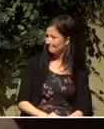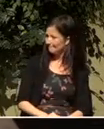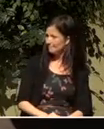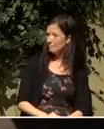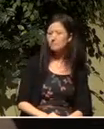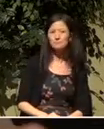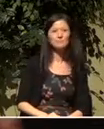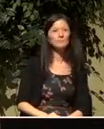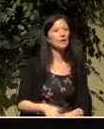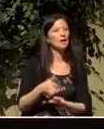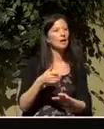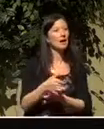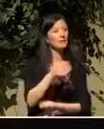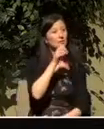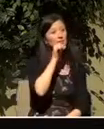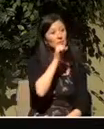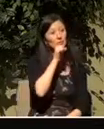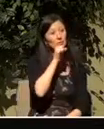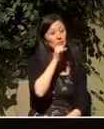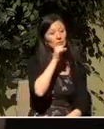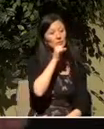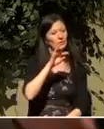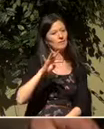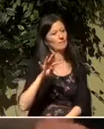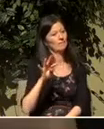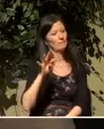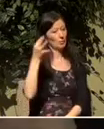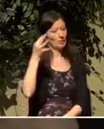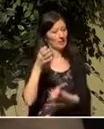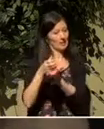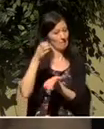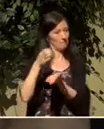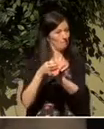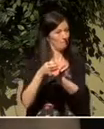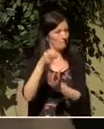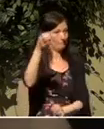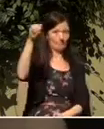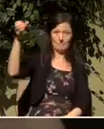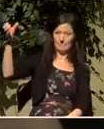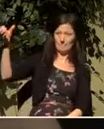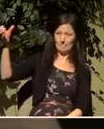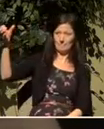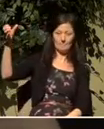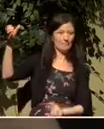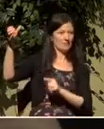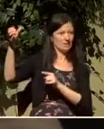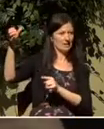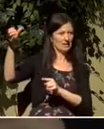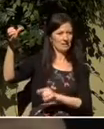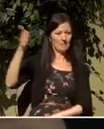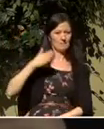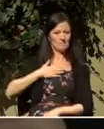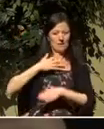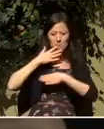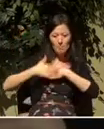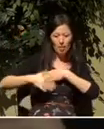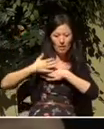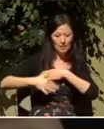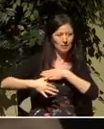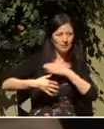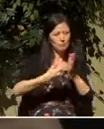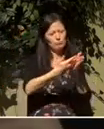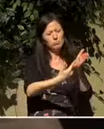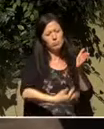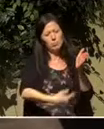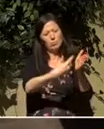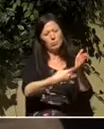Not only that, after supper, he took the fourth cup and said that this is the cup of the new covenant in my blood, which is poured out for you.